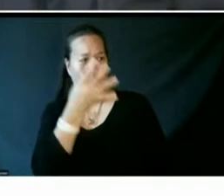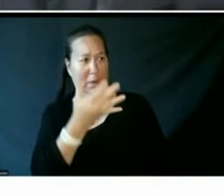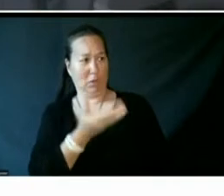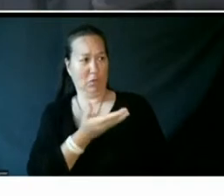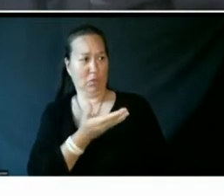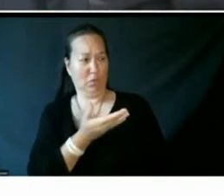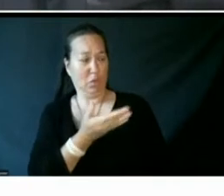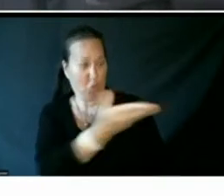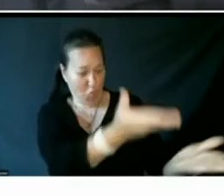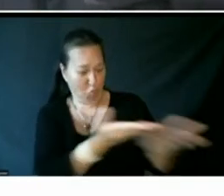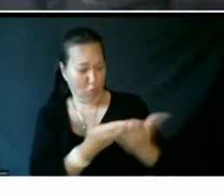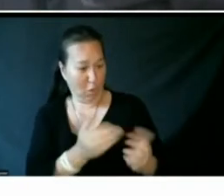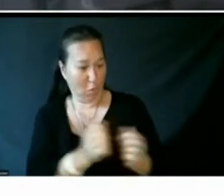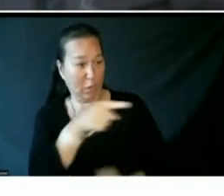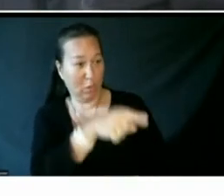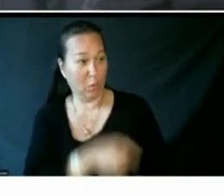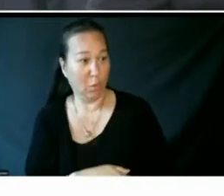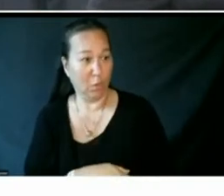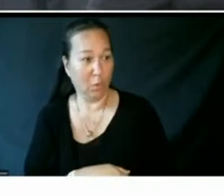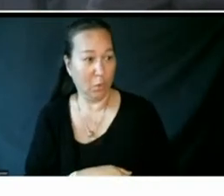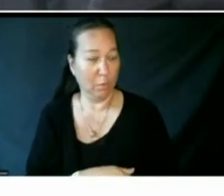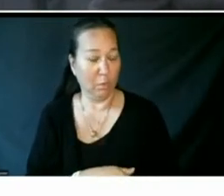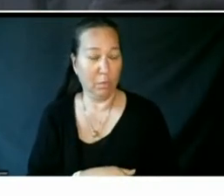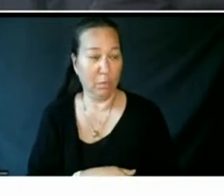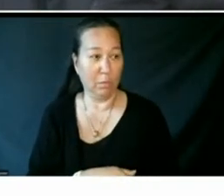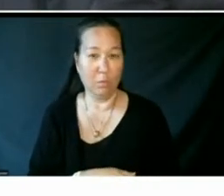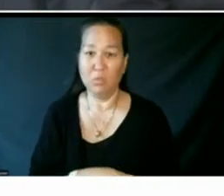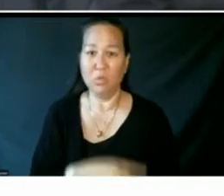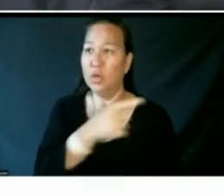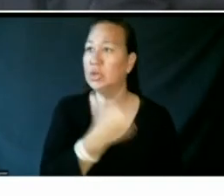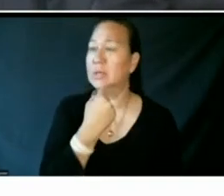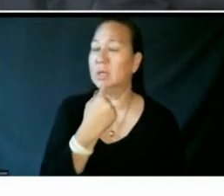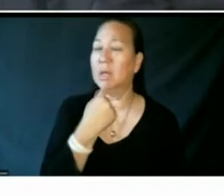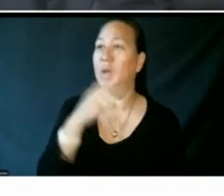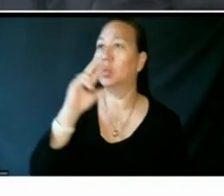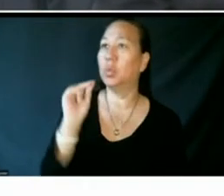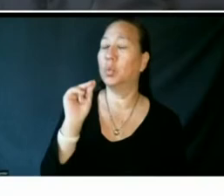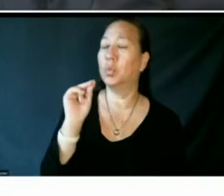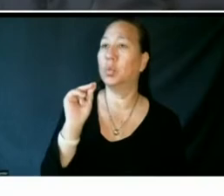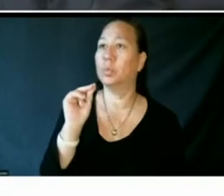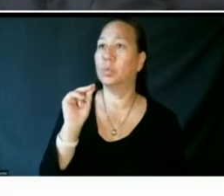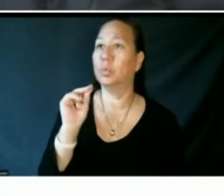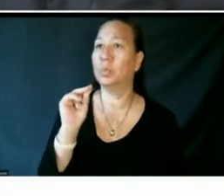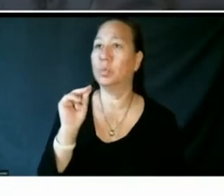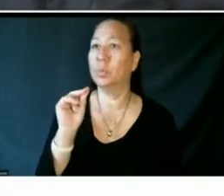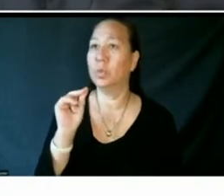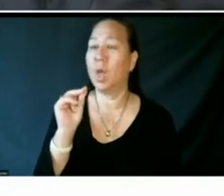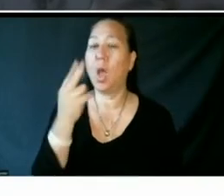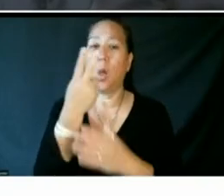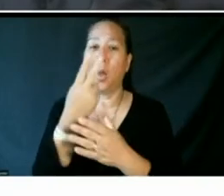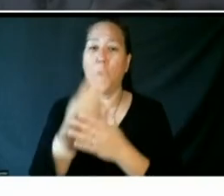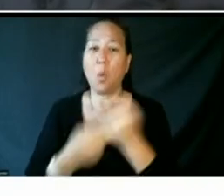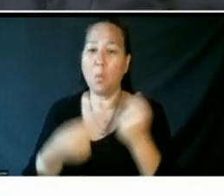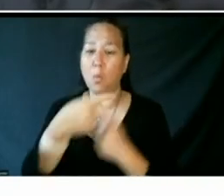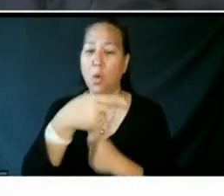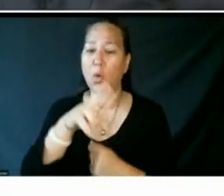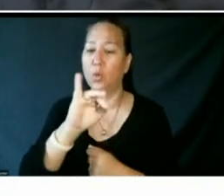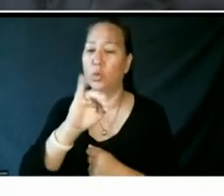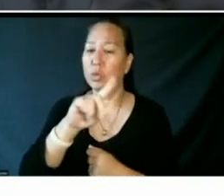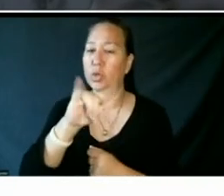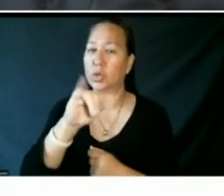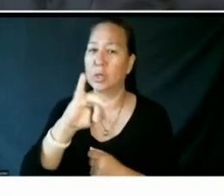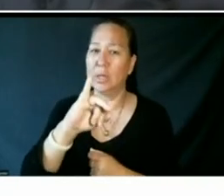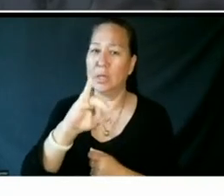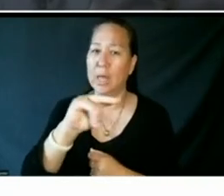you bring it with you? She said, no, both Mr. Giuliani asked her, and I asked generally,